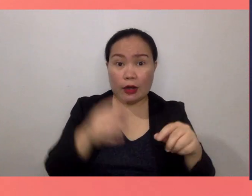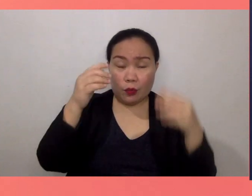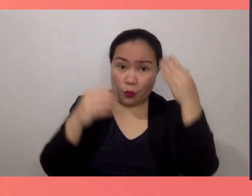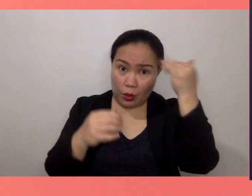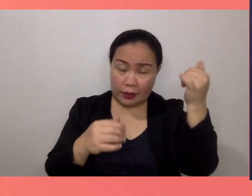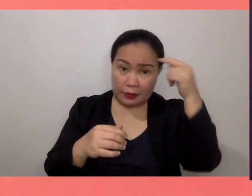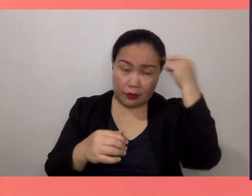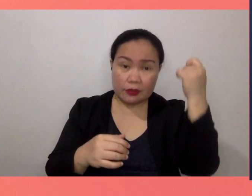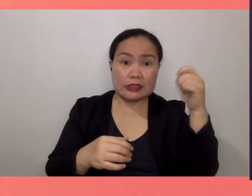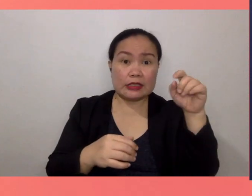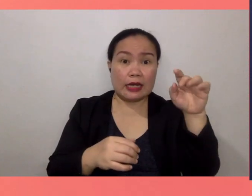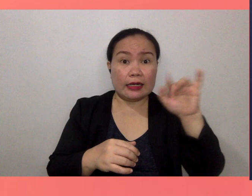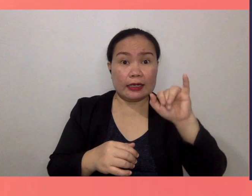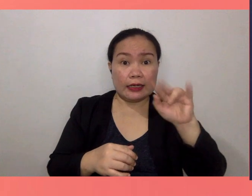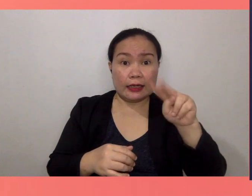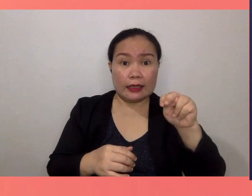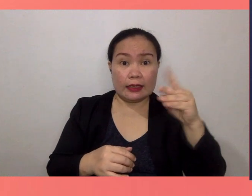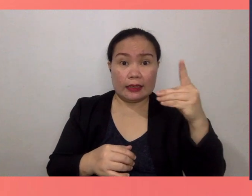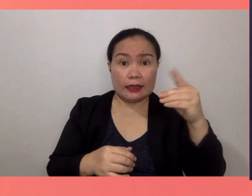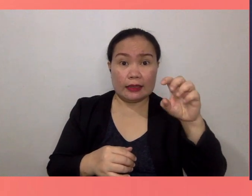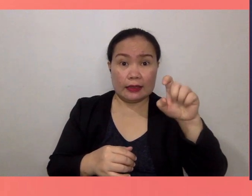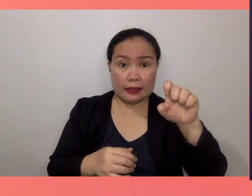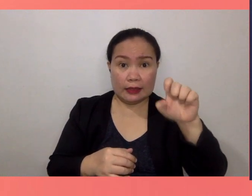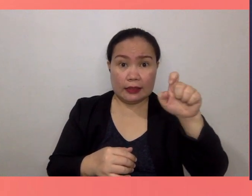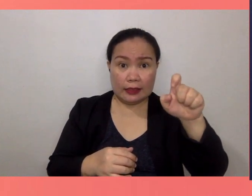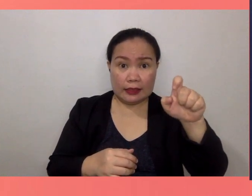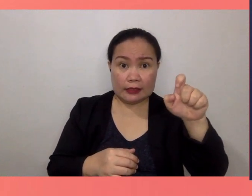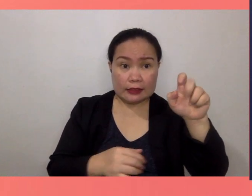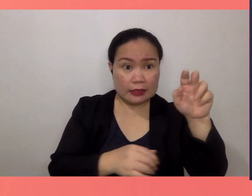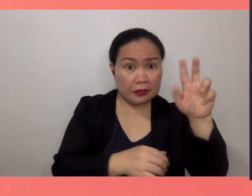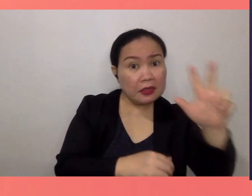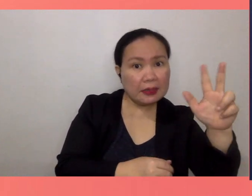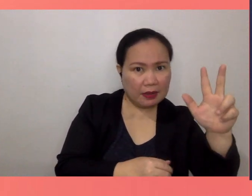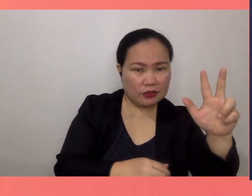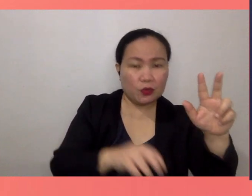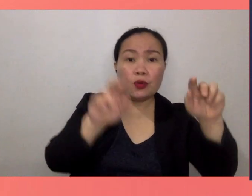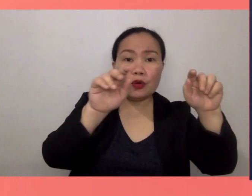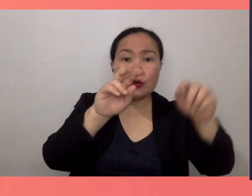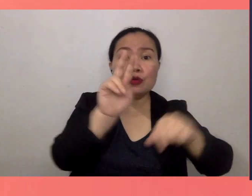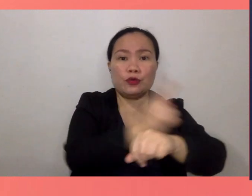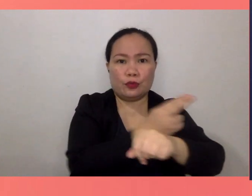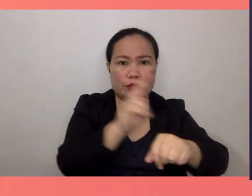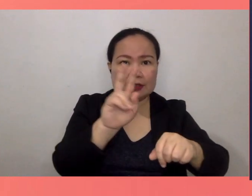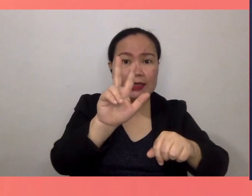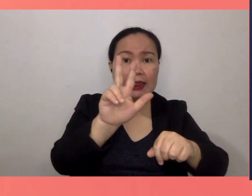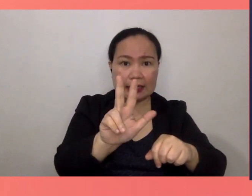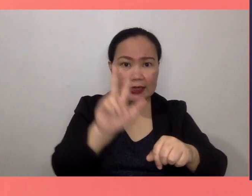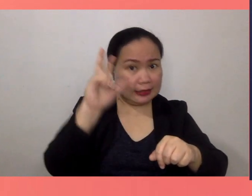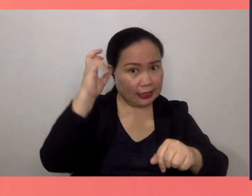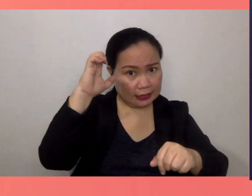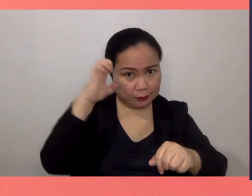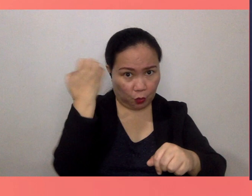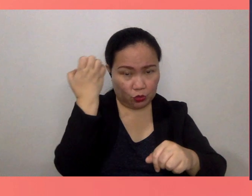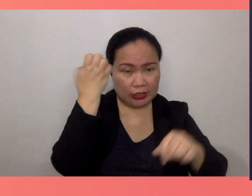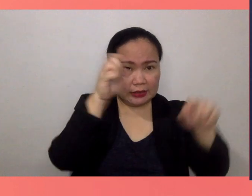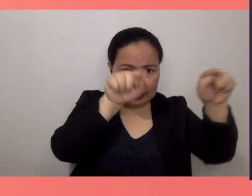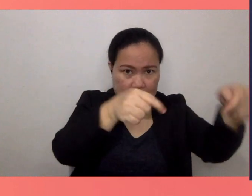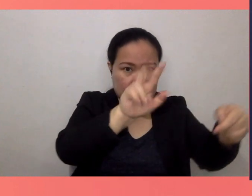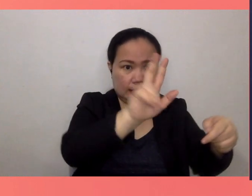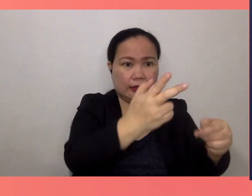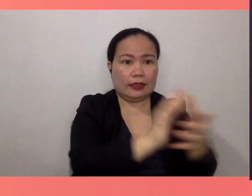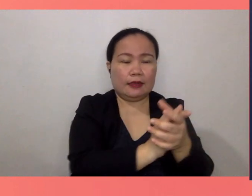yung index, yun ang gagawin natin. So, cube root of x minus 1, okay, to the third power.